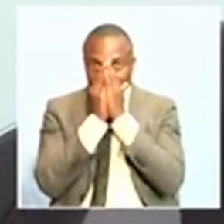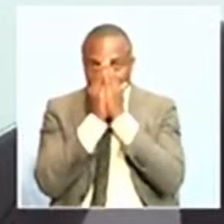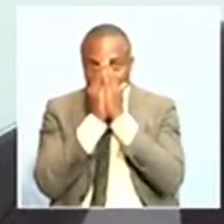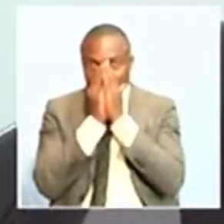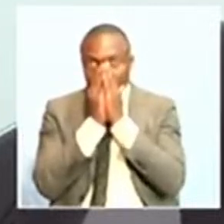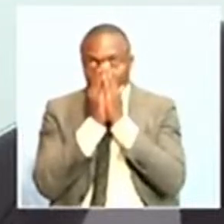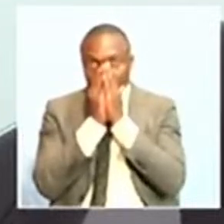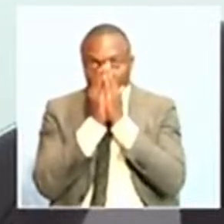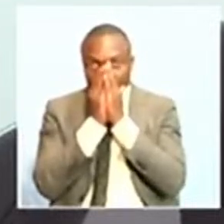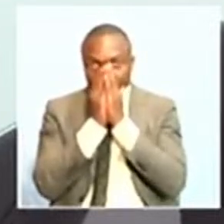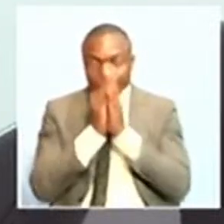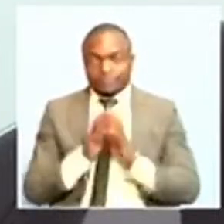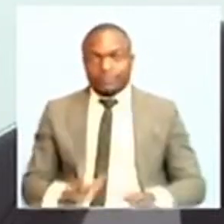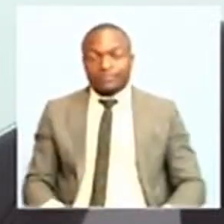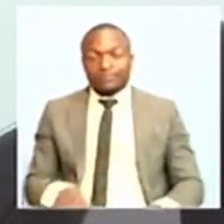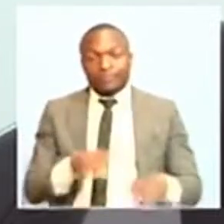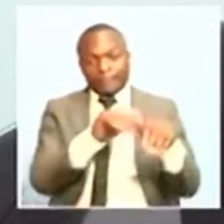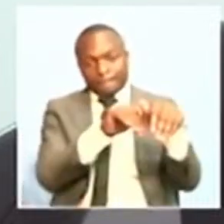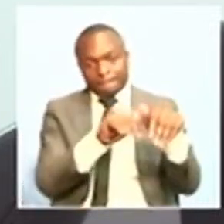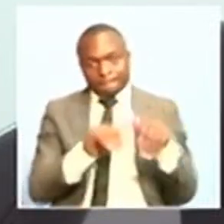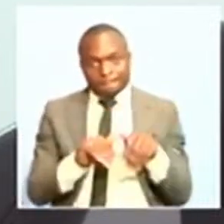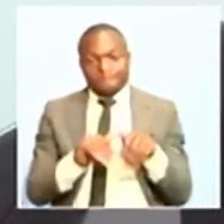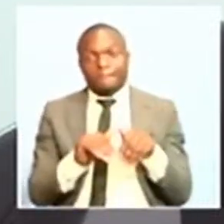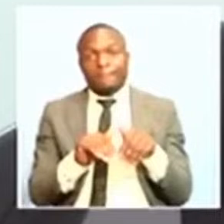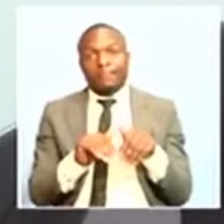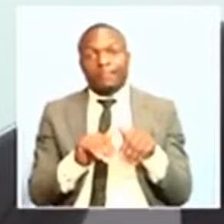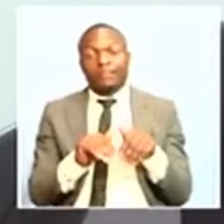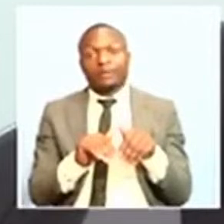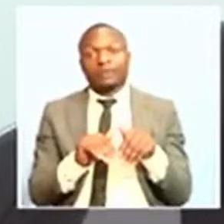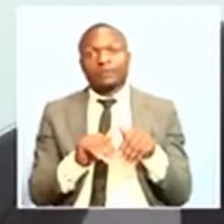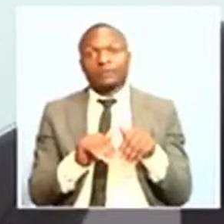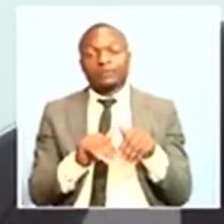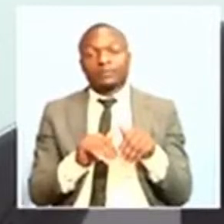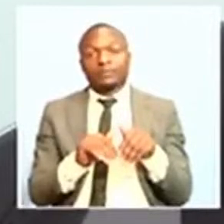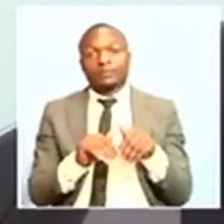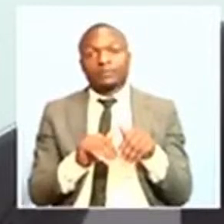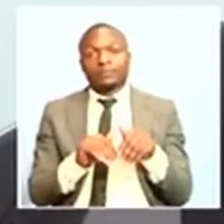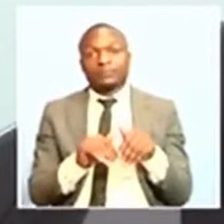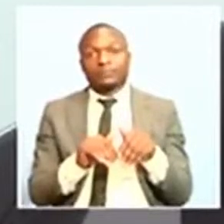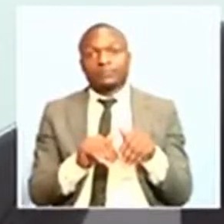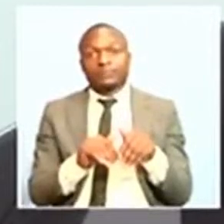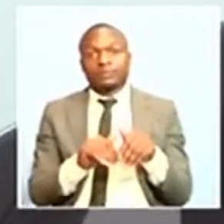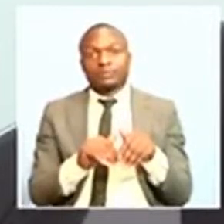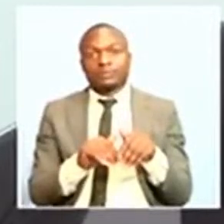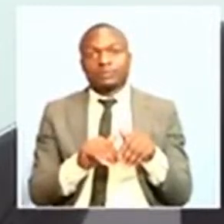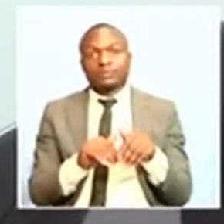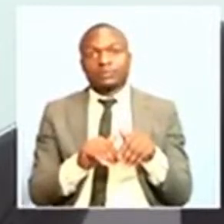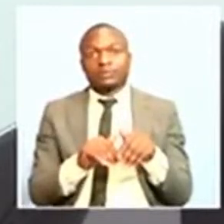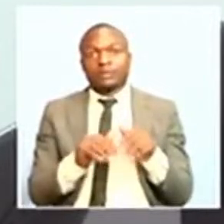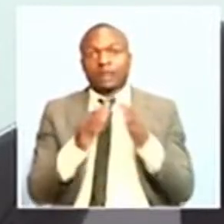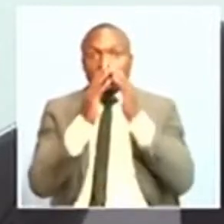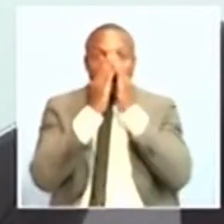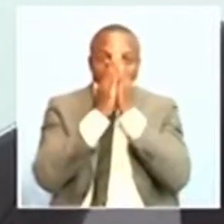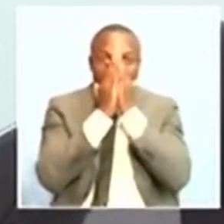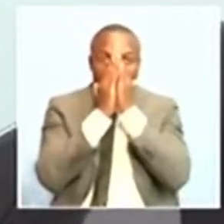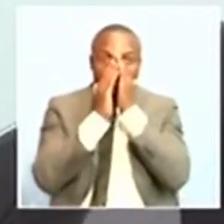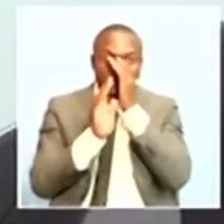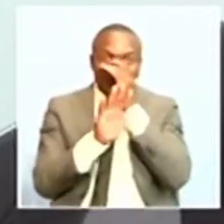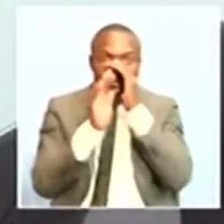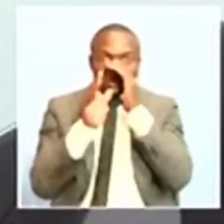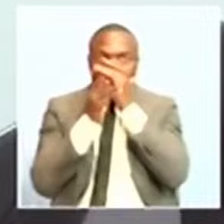tax obligations to avoid the inconvenience of TPINs being suspended and